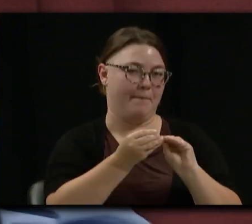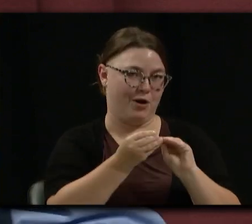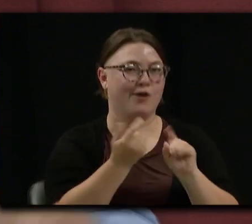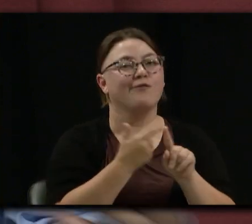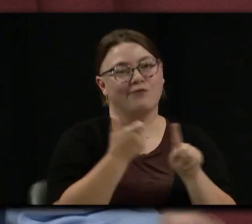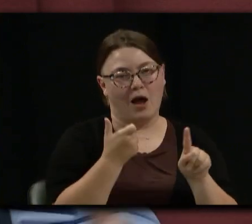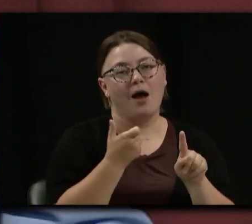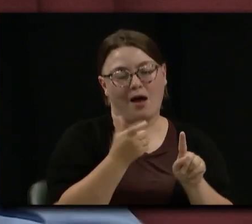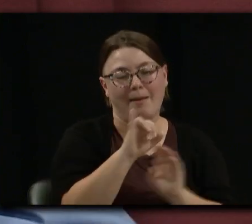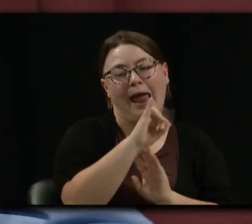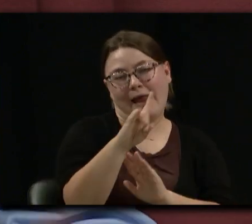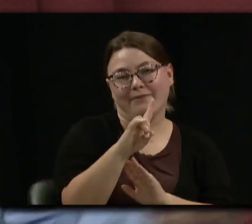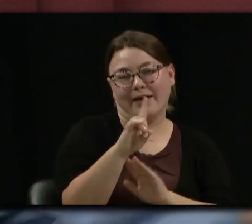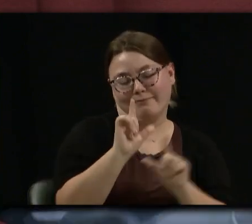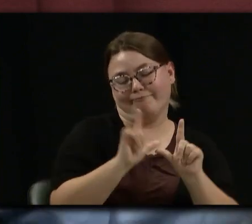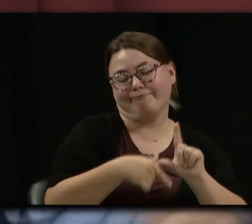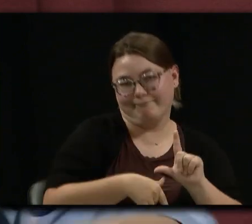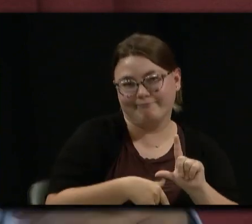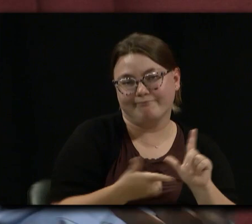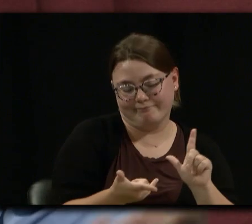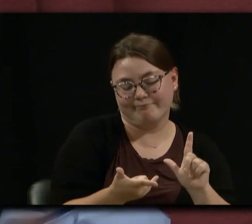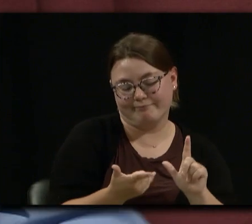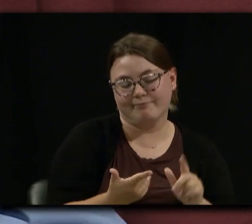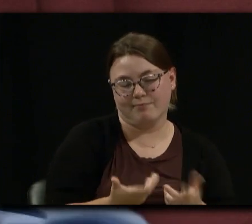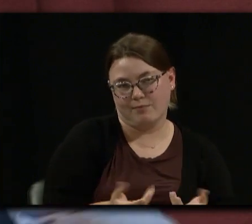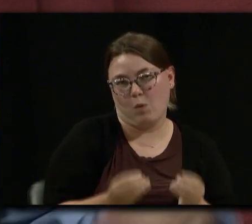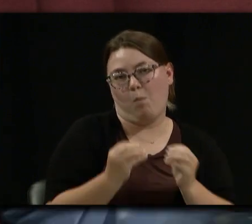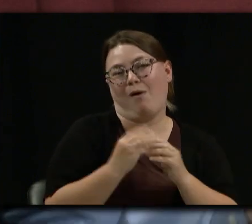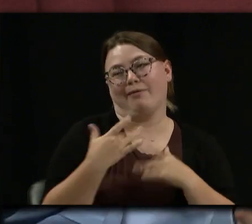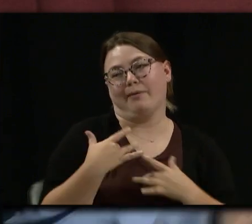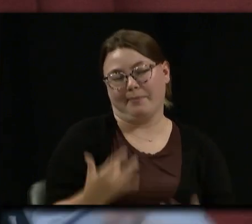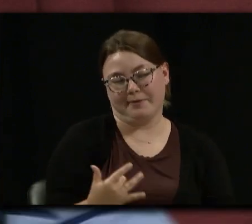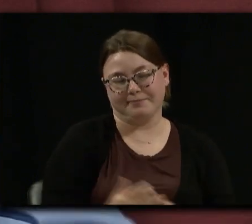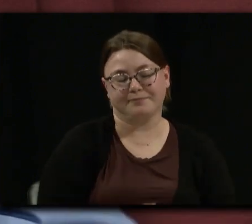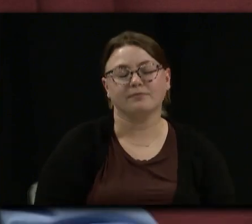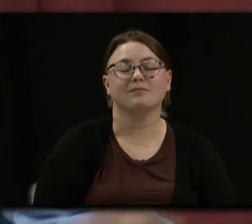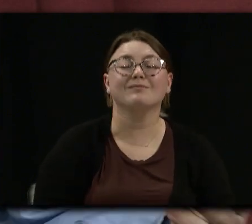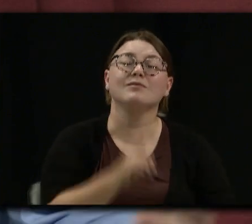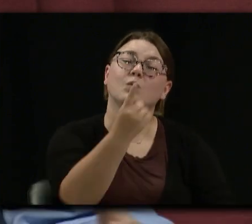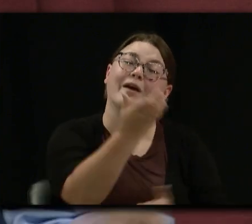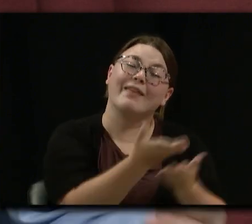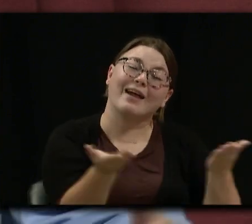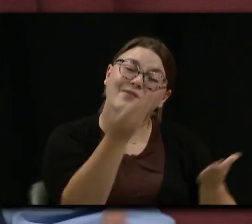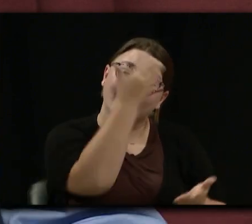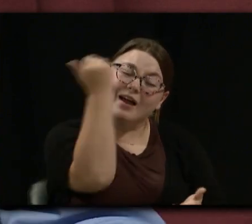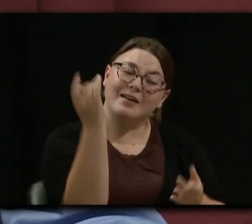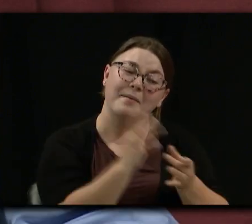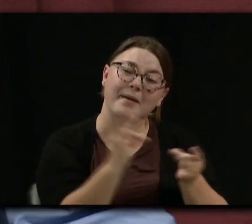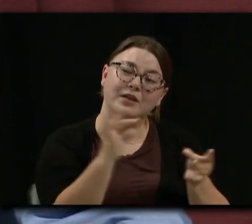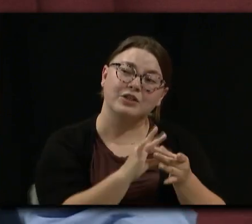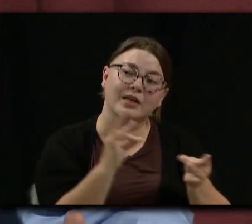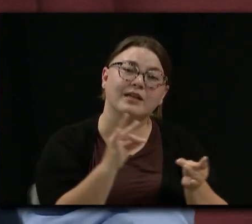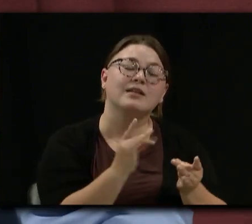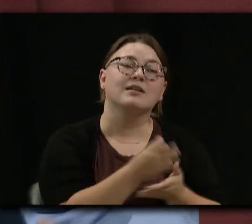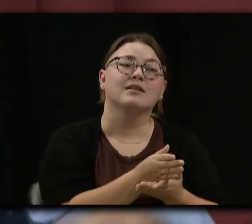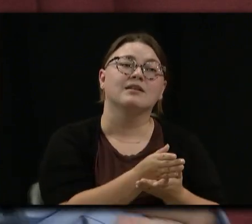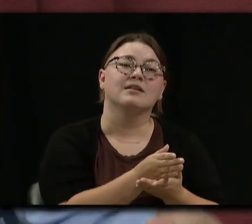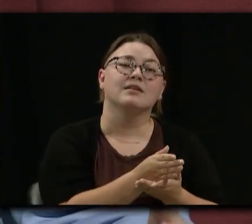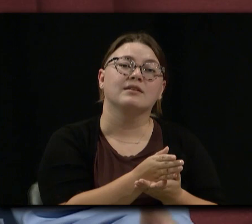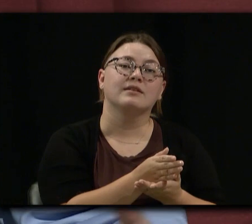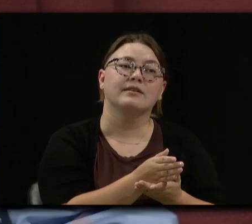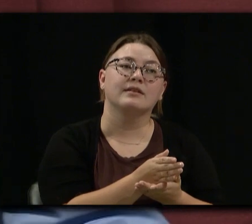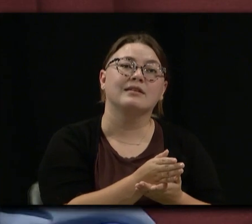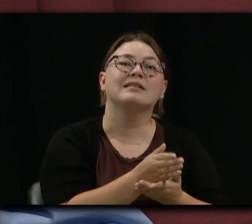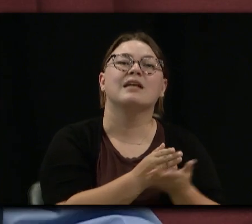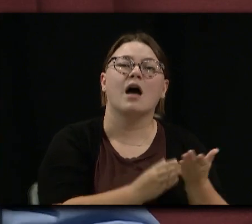IDs, we're trying to do that. One thing I failed to mention about those expired IDs, we did see some of them with some